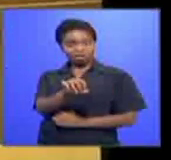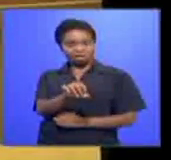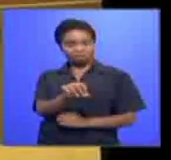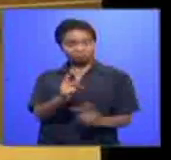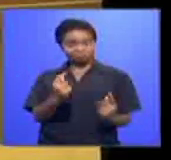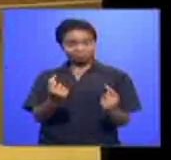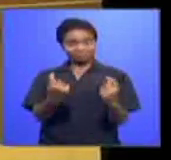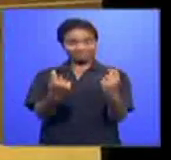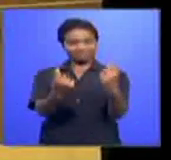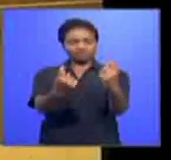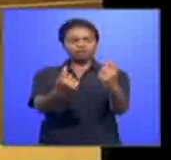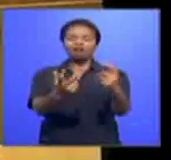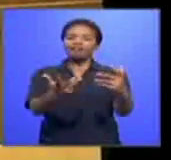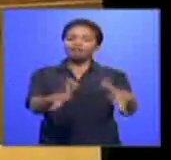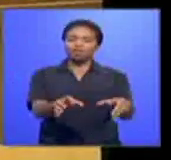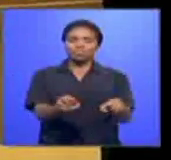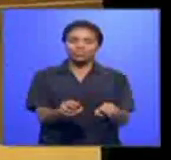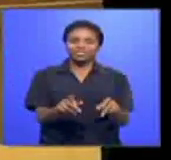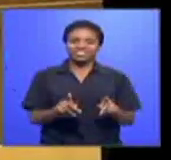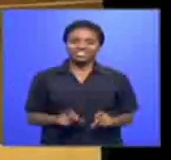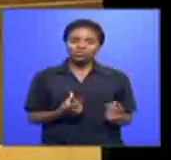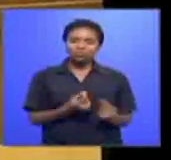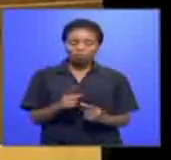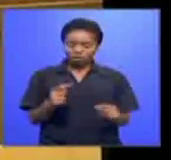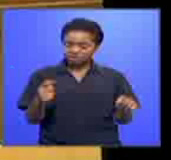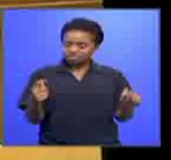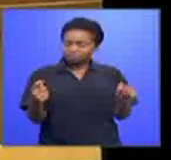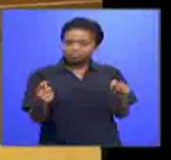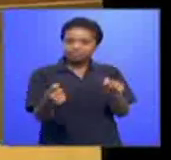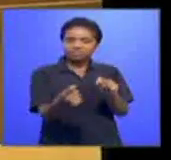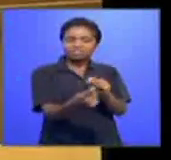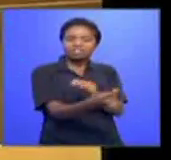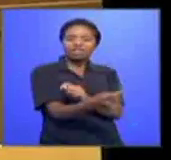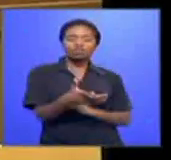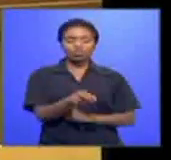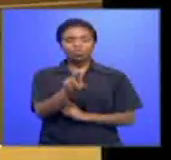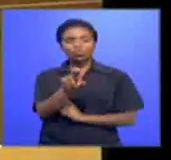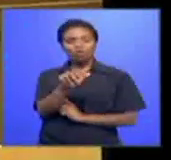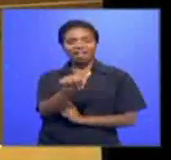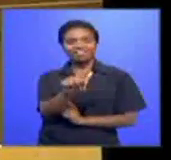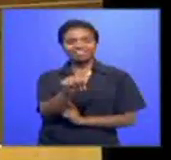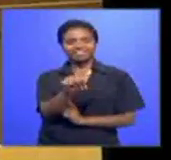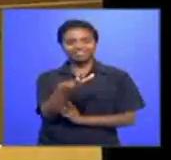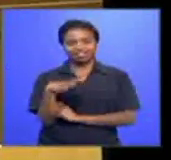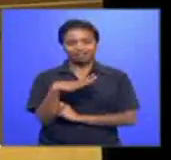an opportunity to take forward the transformation of the UN Security Council.